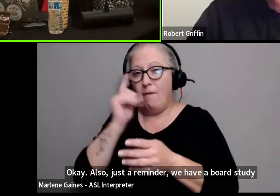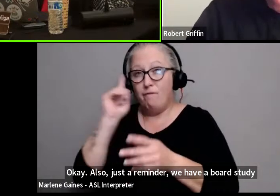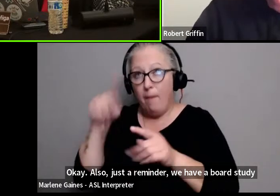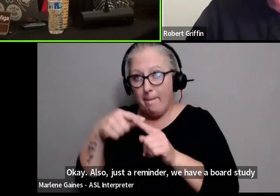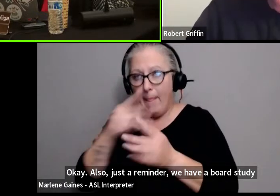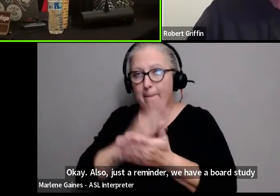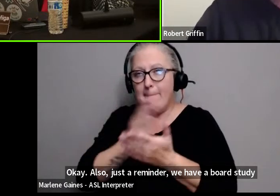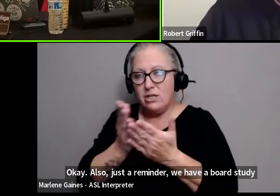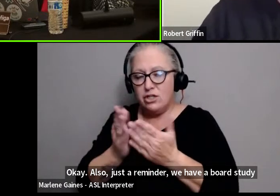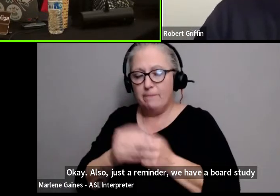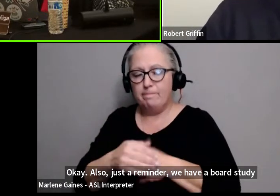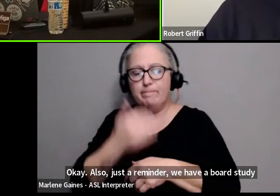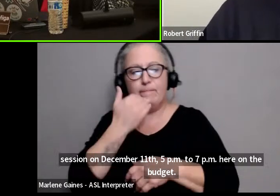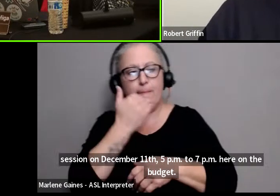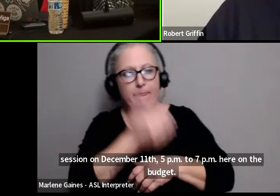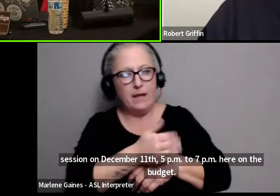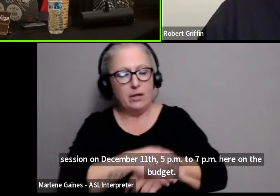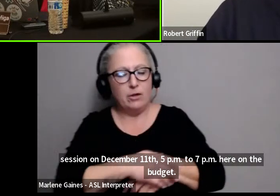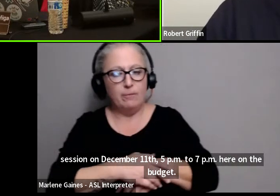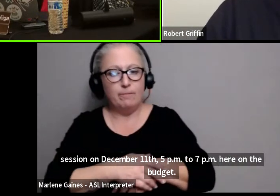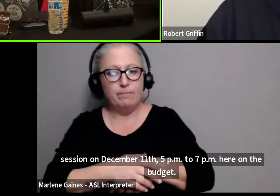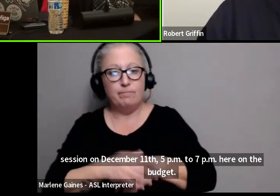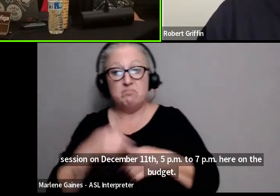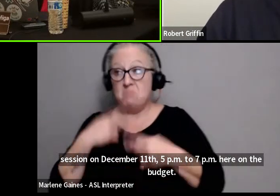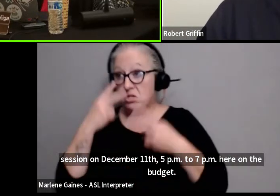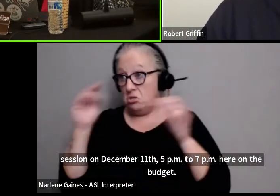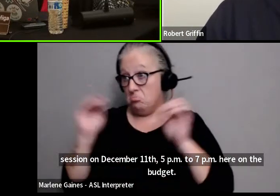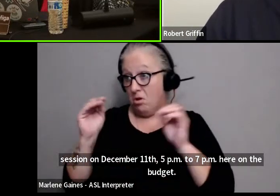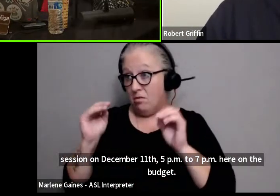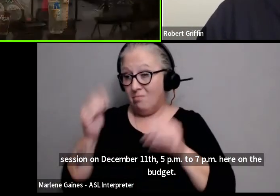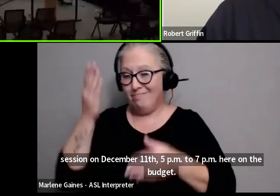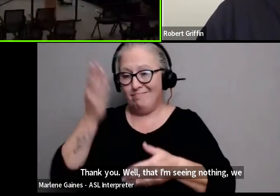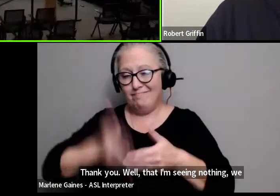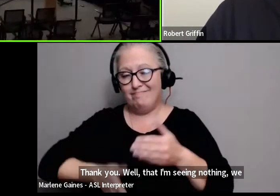Thank you. Well, that I'm seeing nothing, we will adjourn. Thank you.